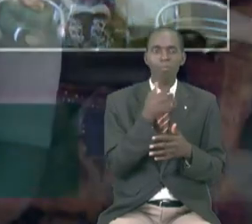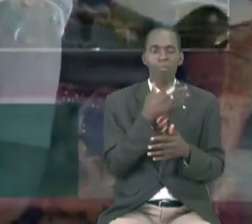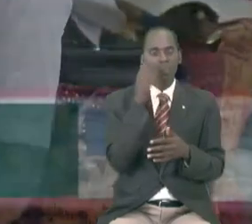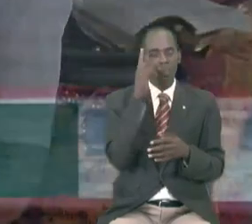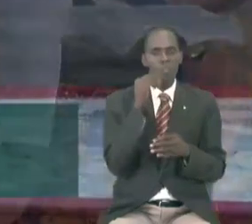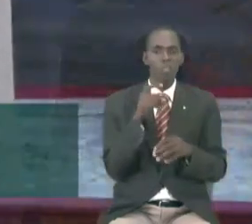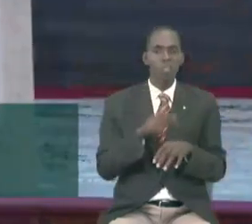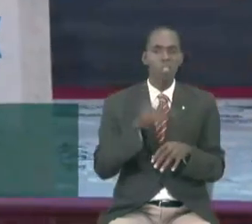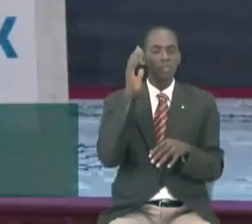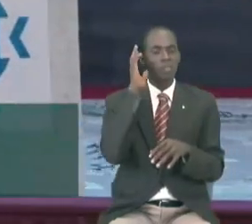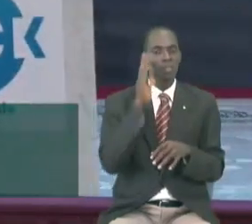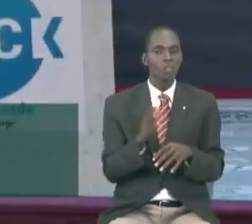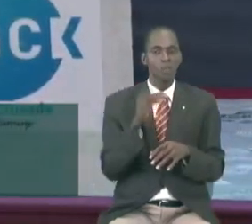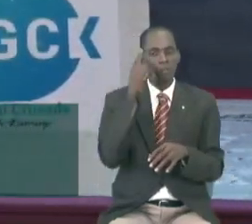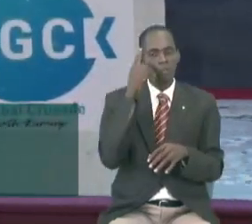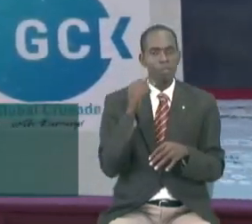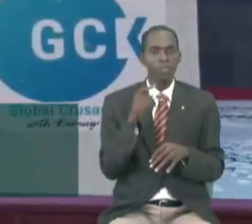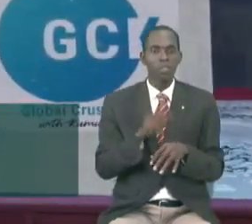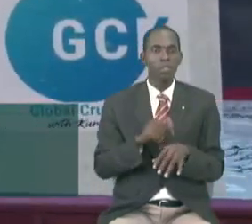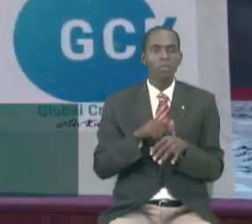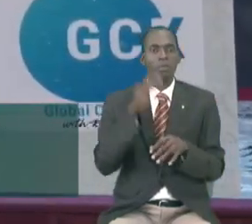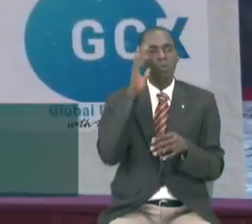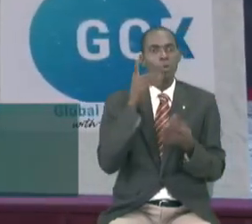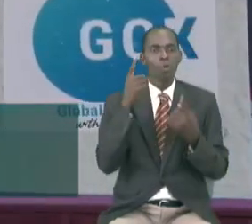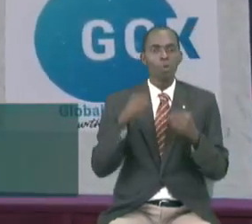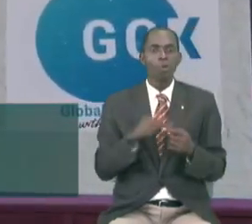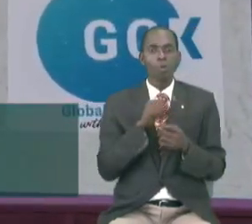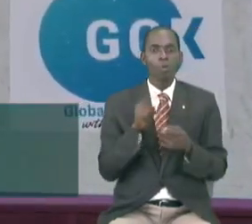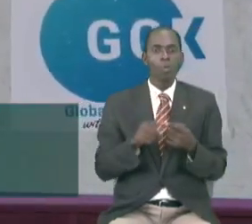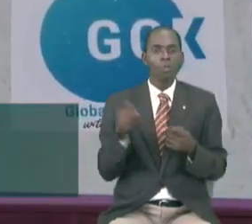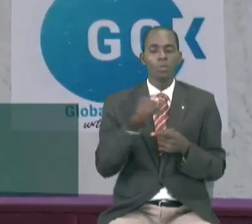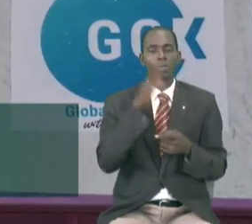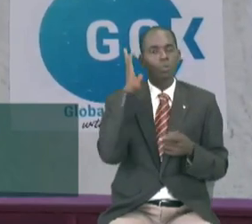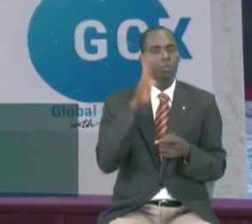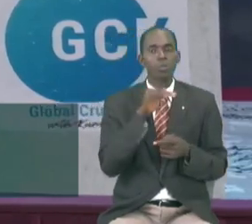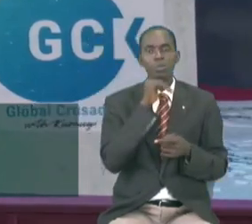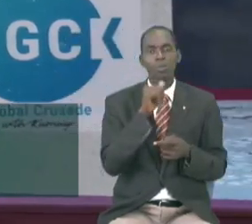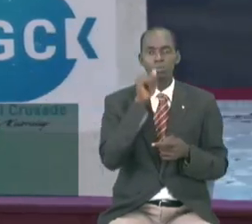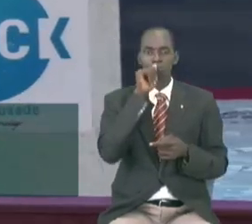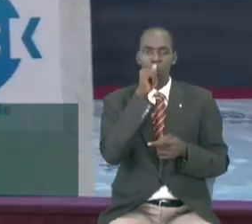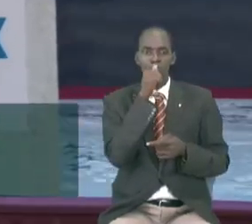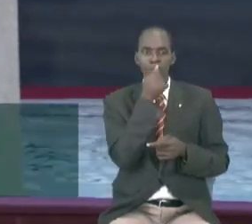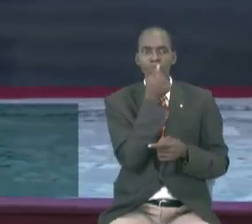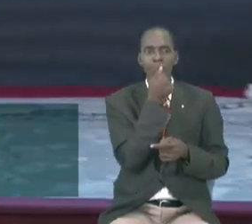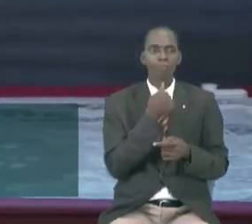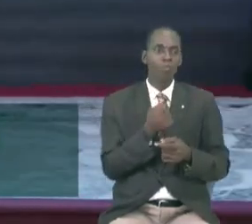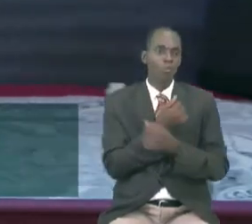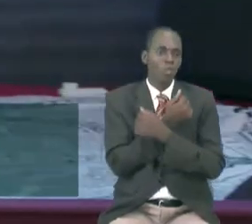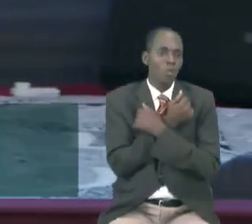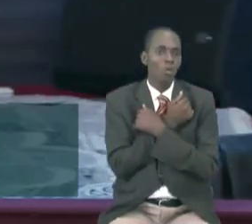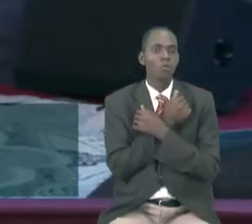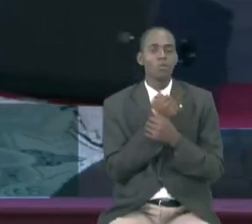embrace sound doctrine, but after their own law shall they heap up to themselves teachers having